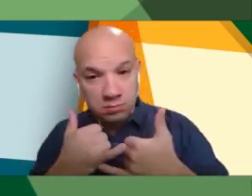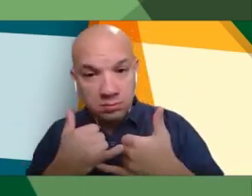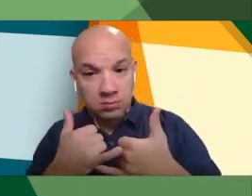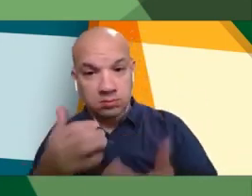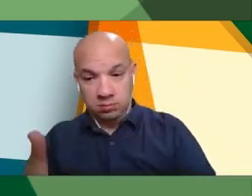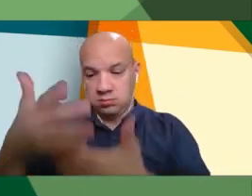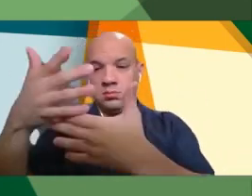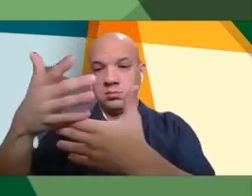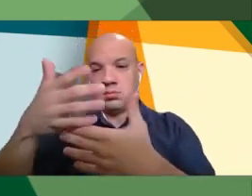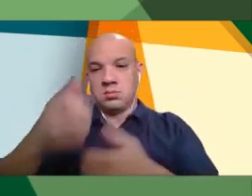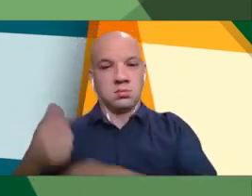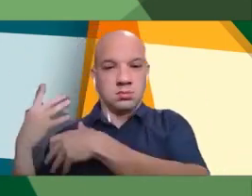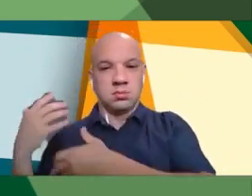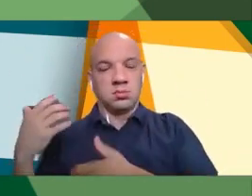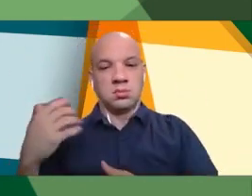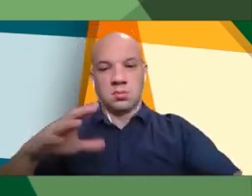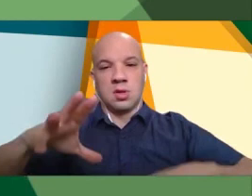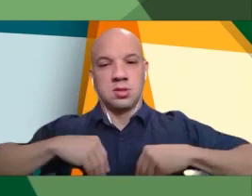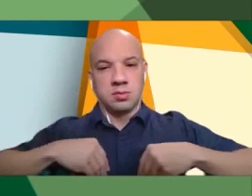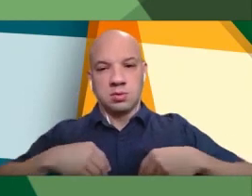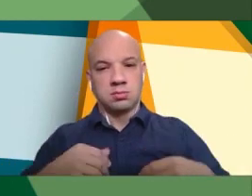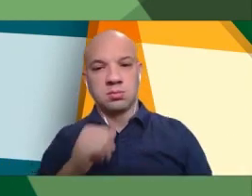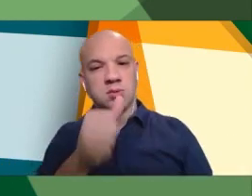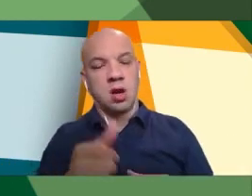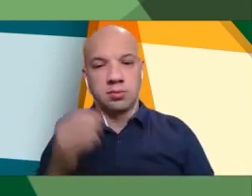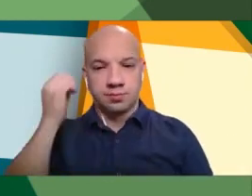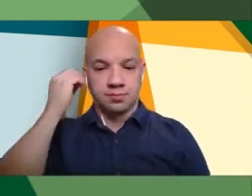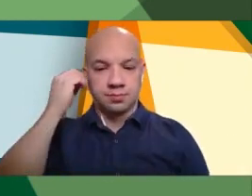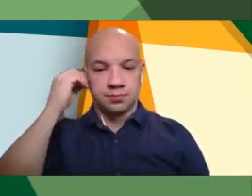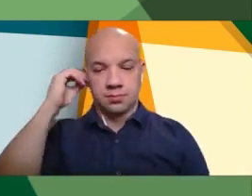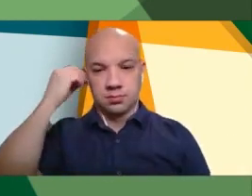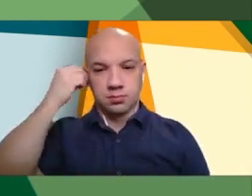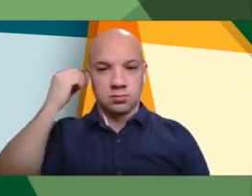accepted. During submission period, proposer